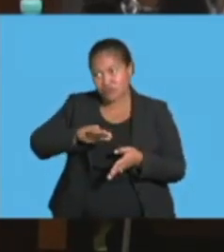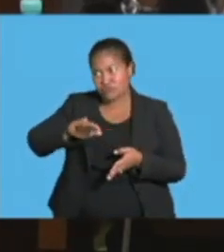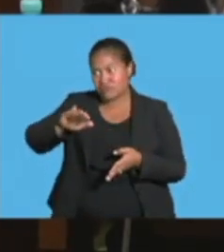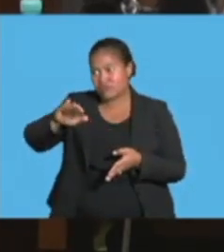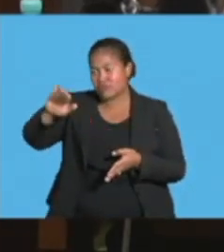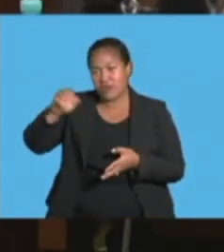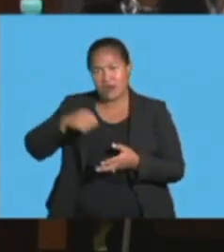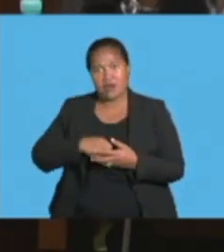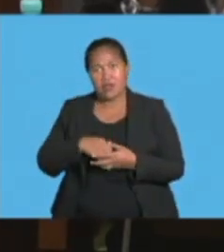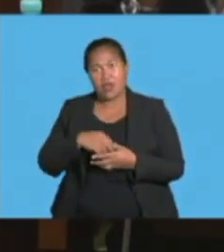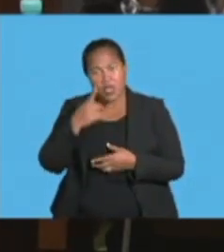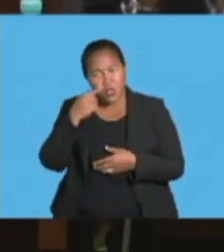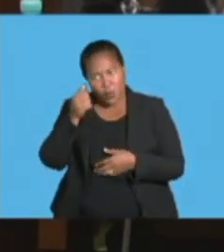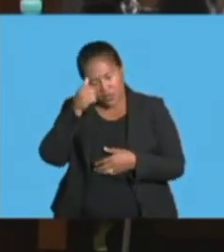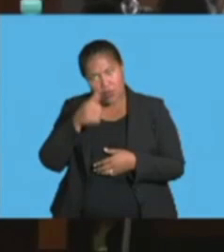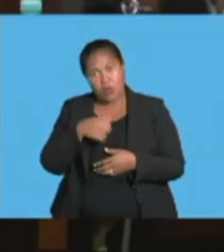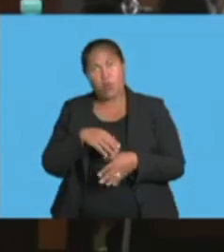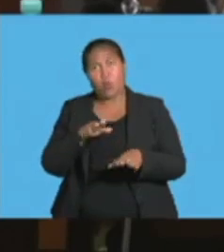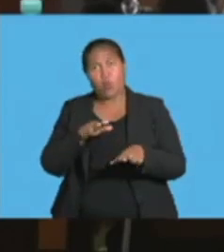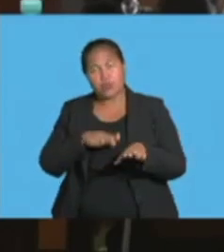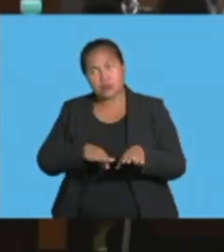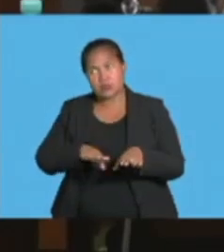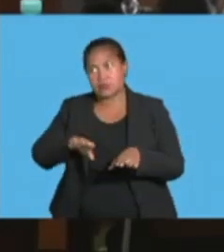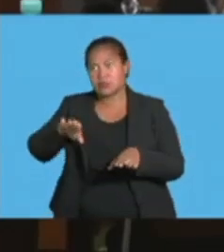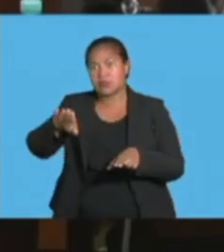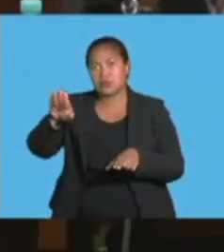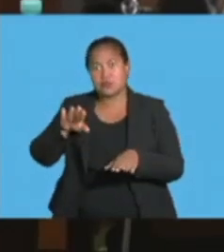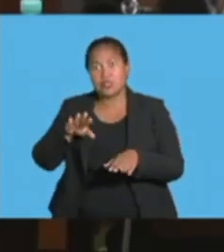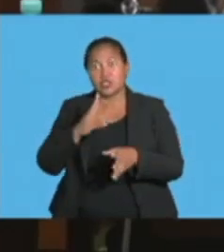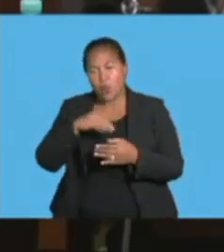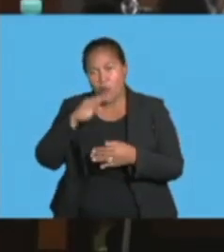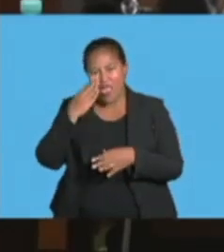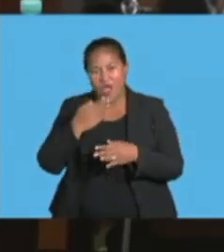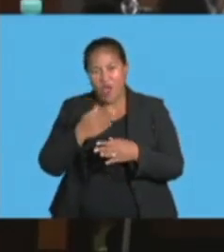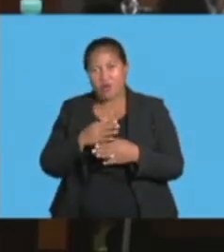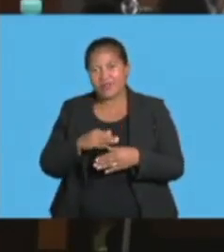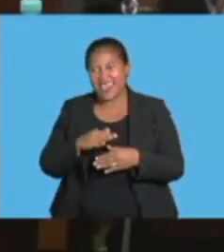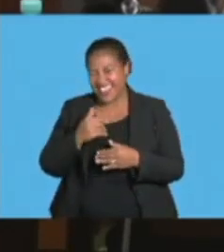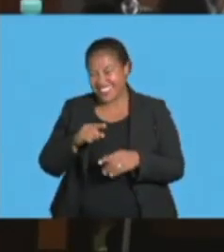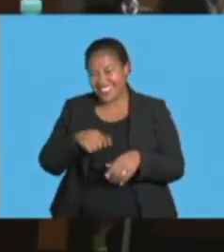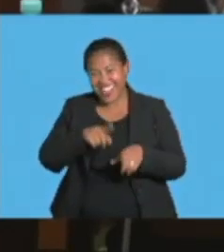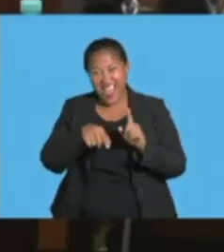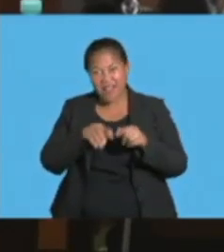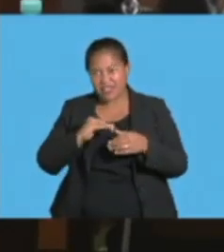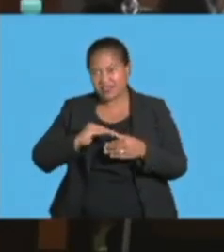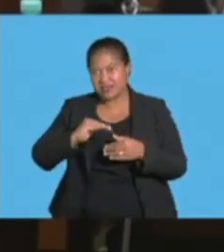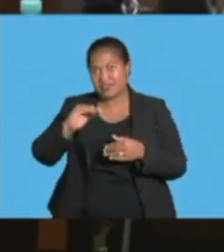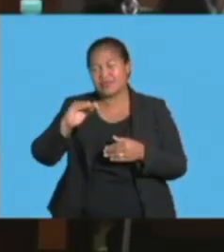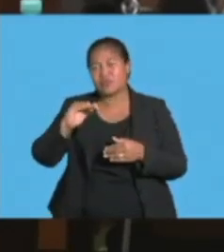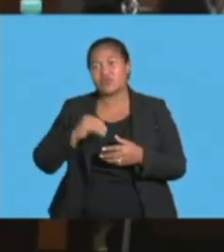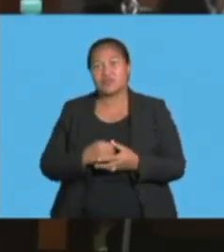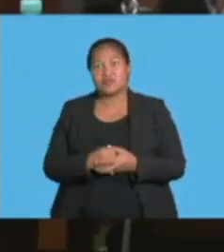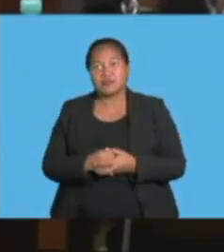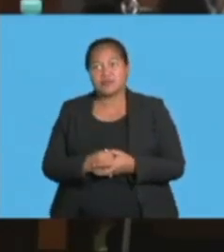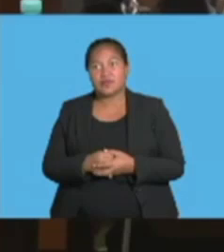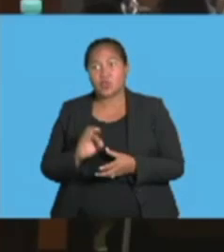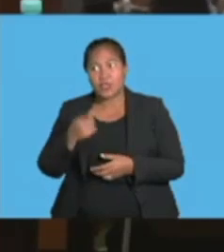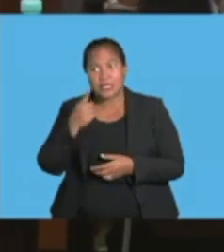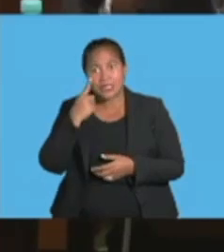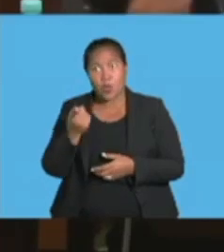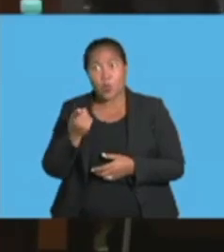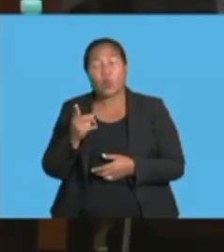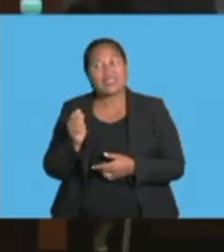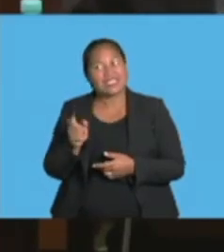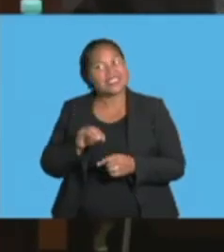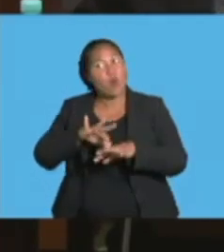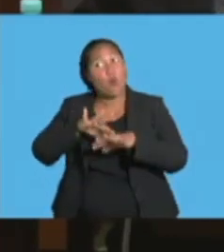to think that we are plateauing. And that's what we hope, that we just curve the graph. And as I said earlier, this is a worldwide